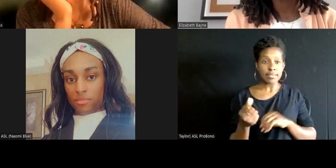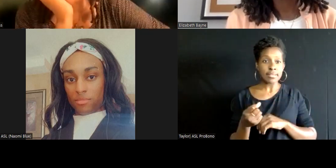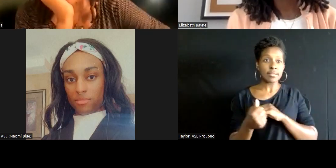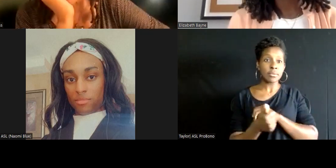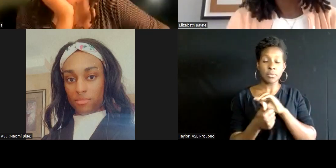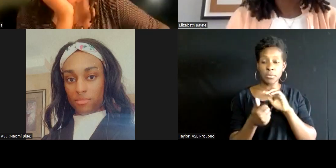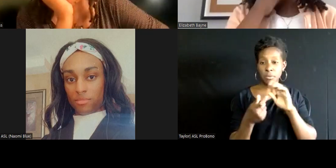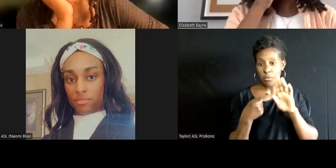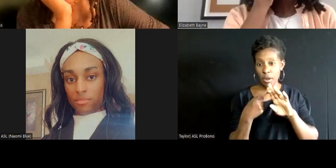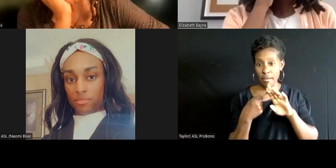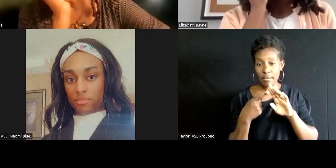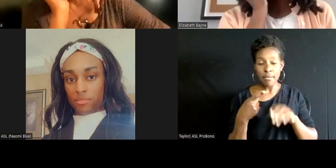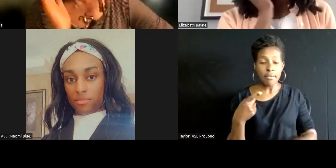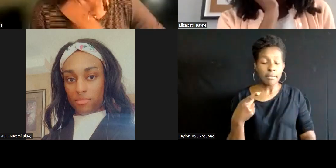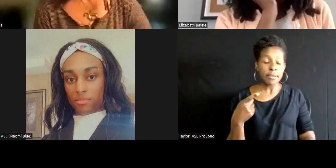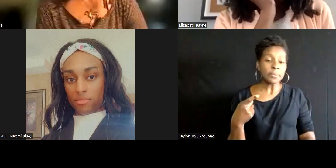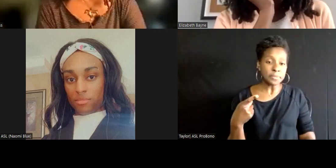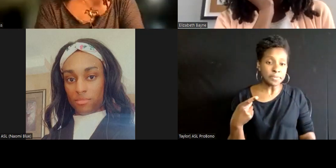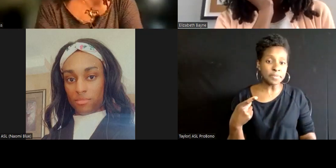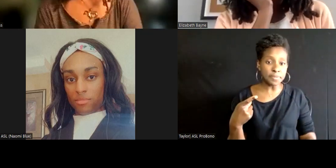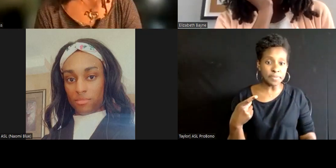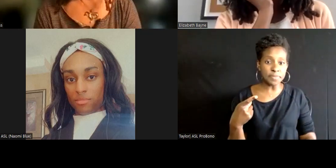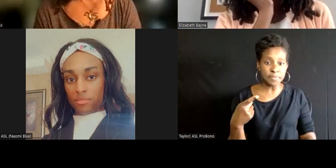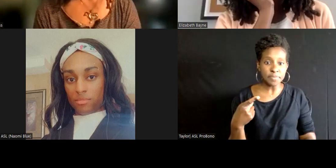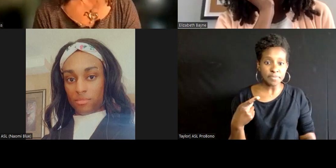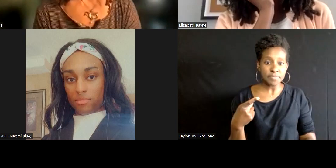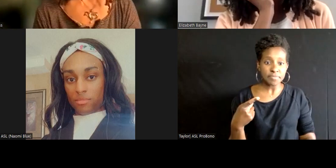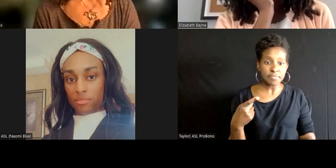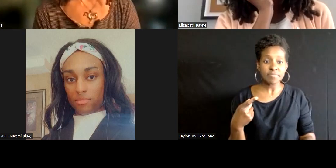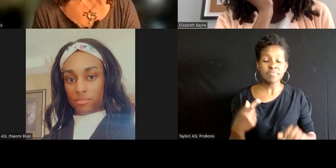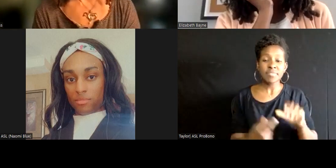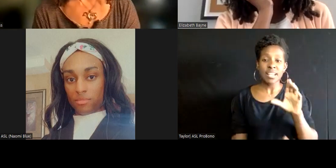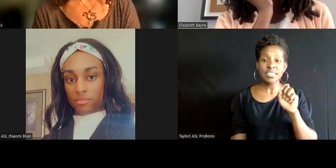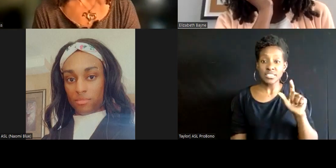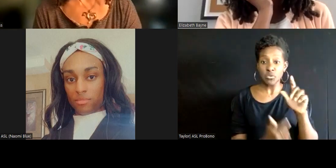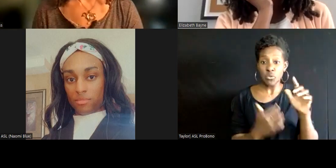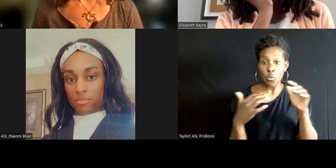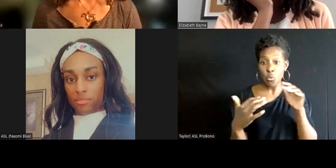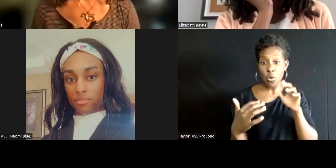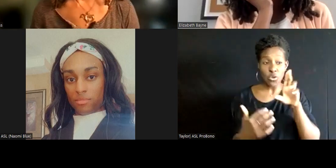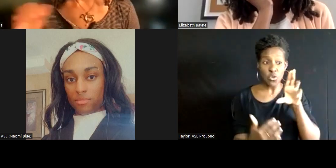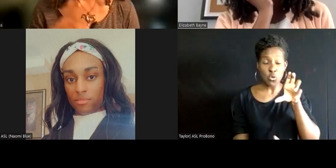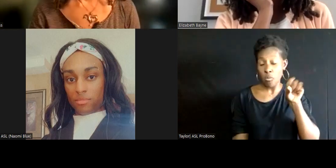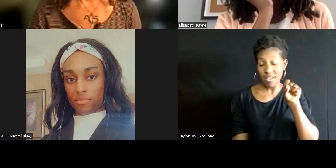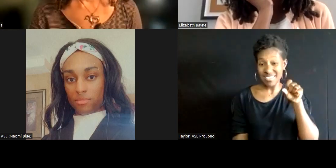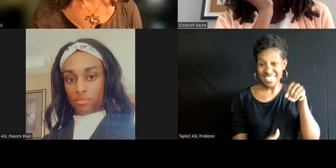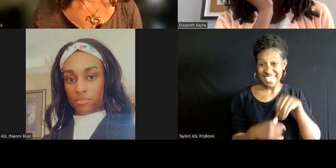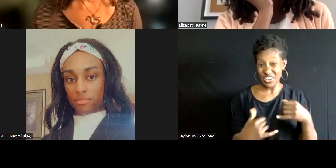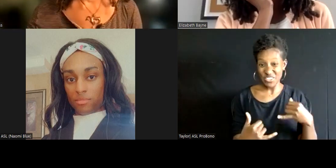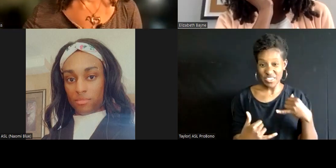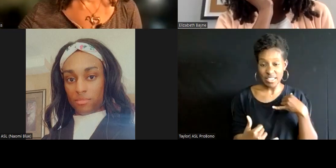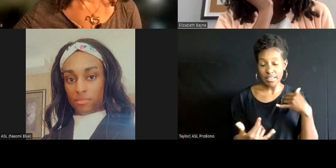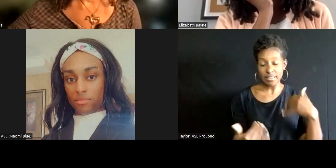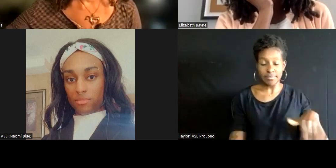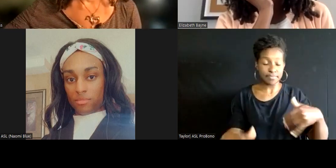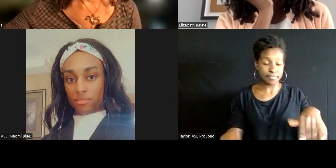is the civil war that the United States is in is absolutely amazing.